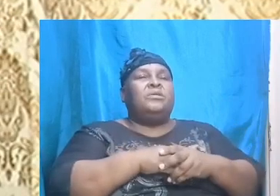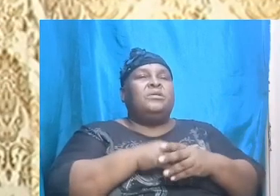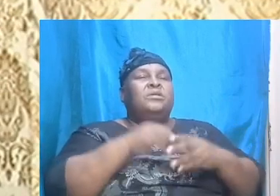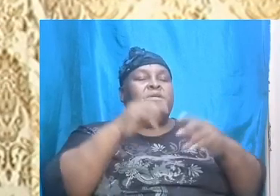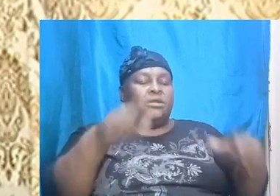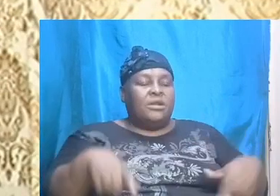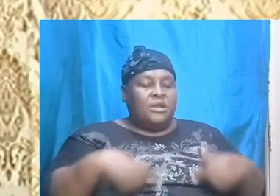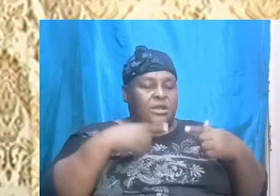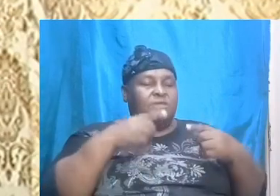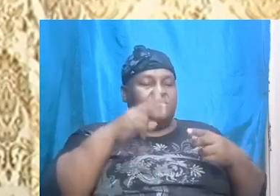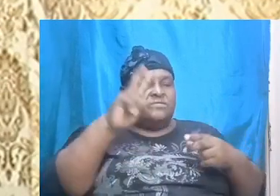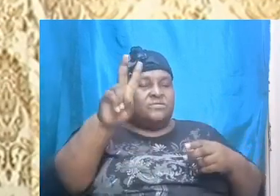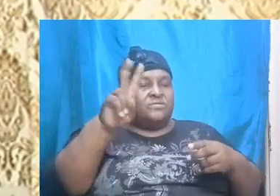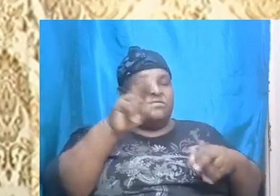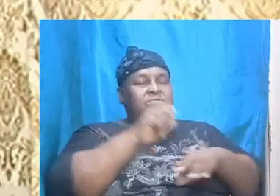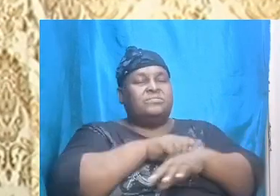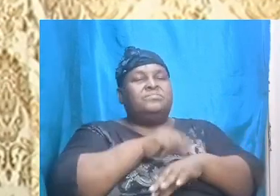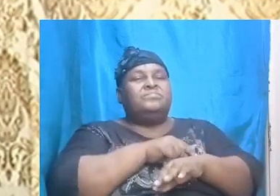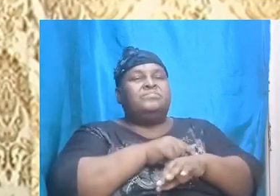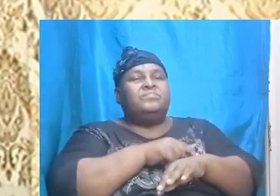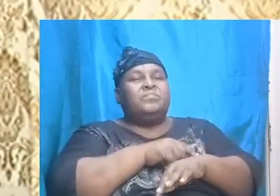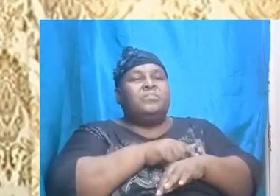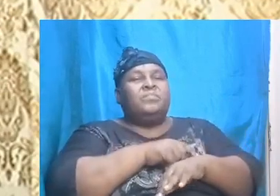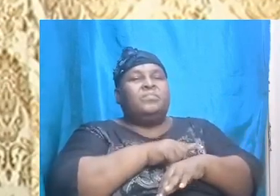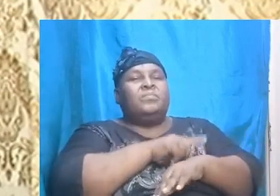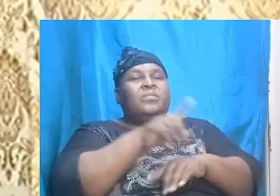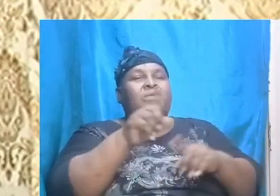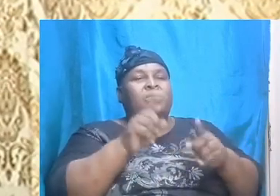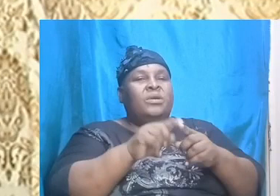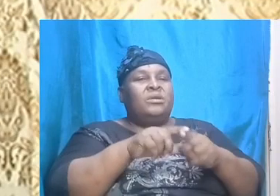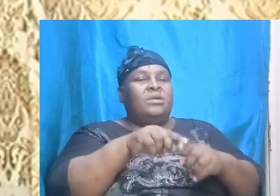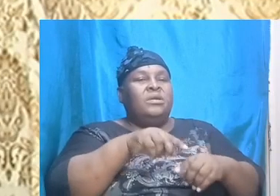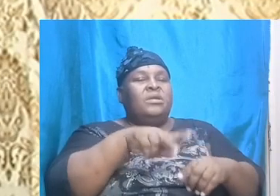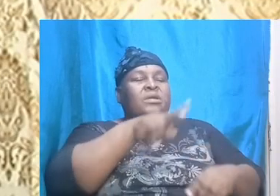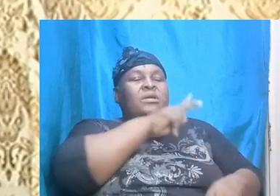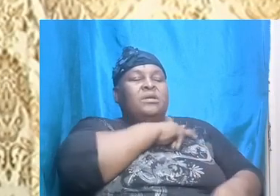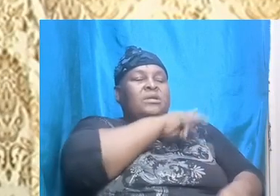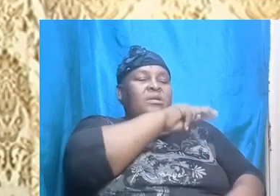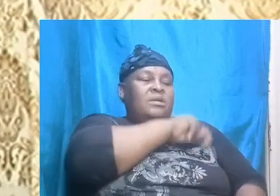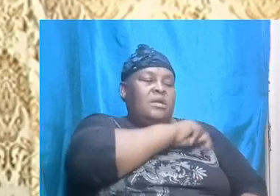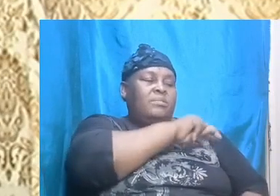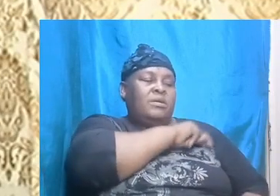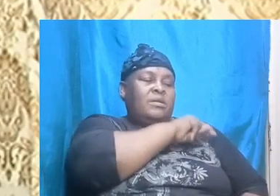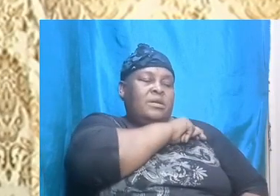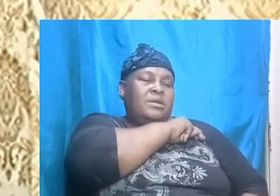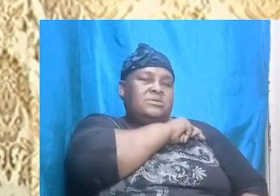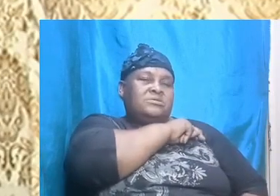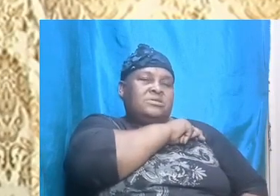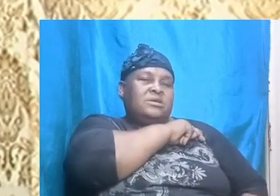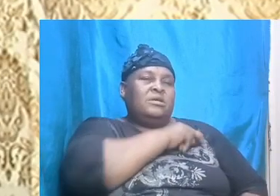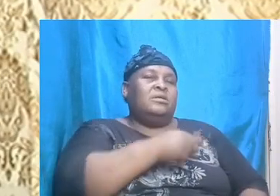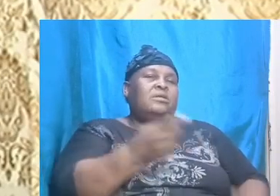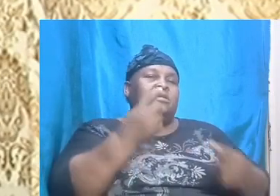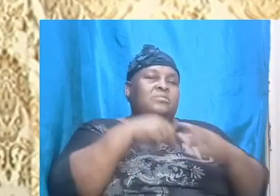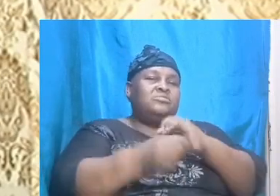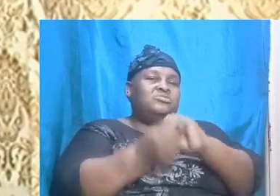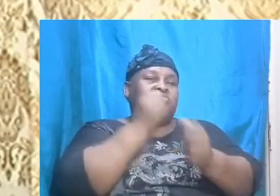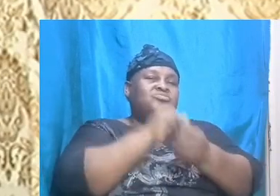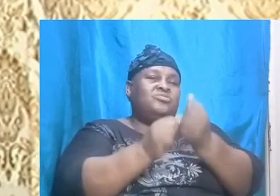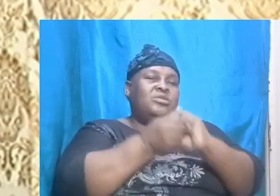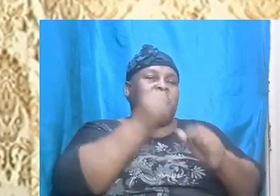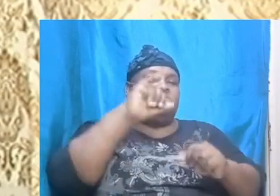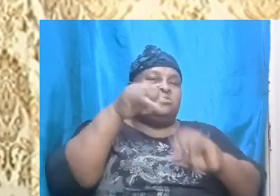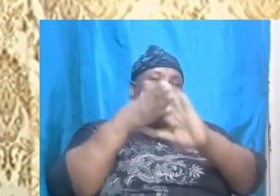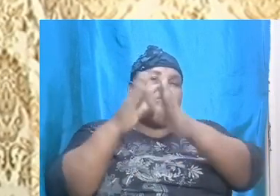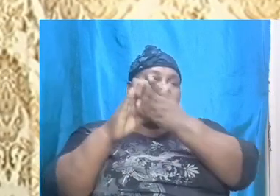two times. But we know what happened when Nebuchadnezzar invaded. He destroyed Jerusalem. He burnt